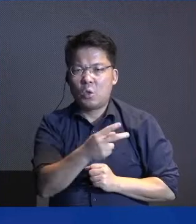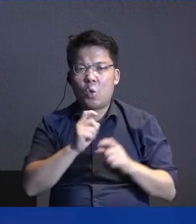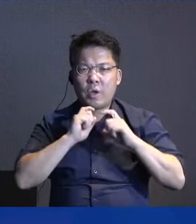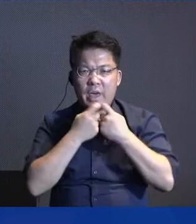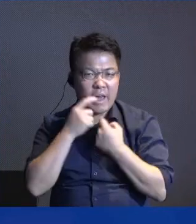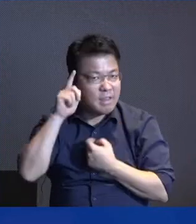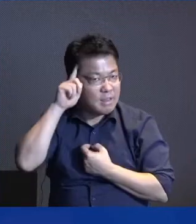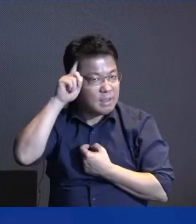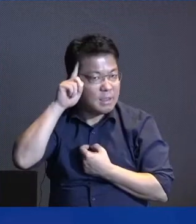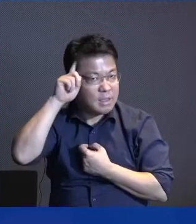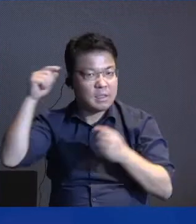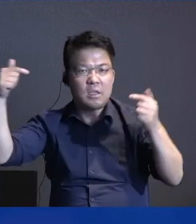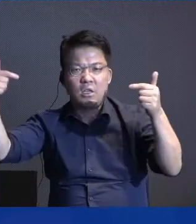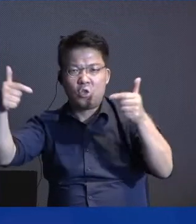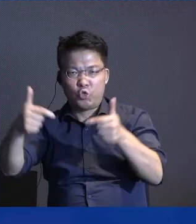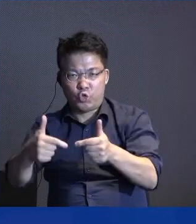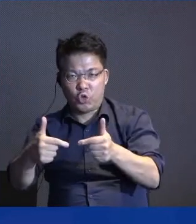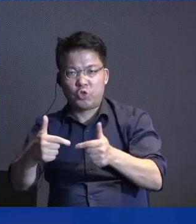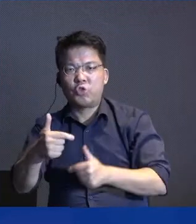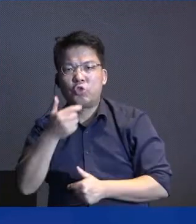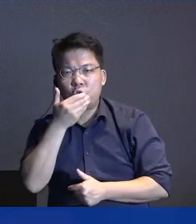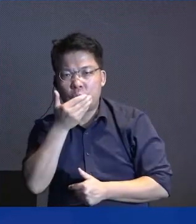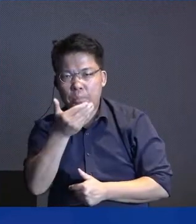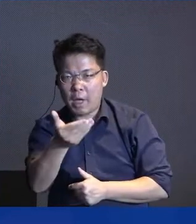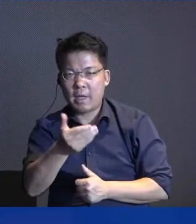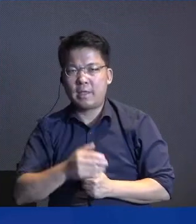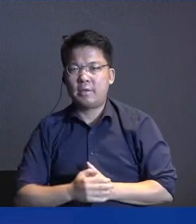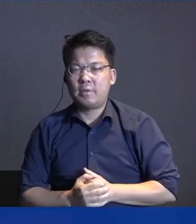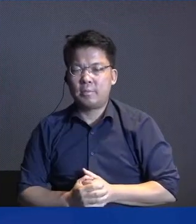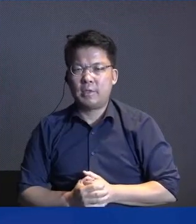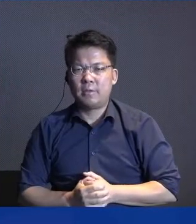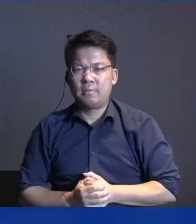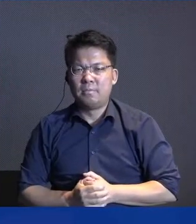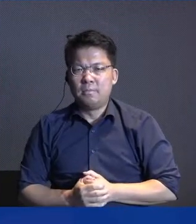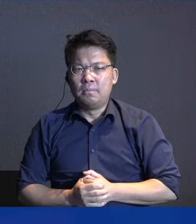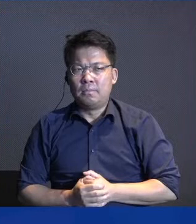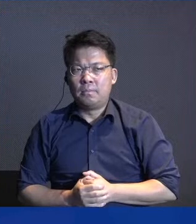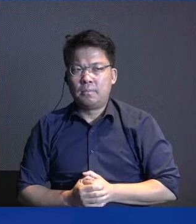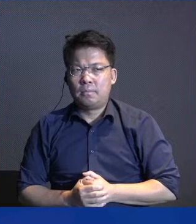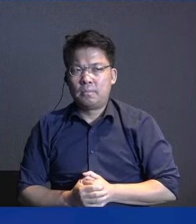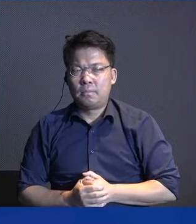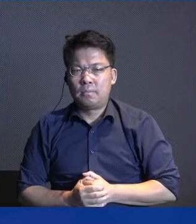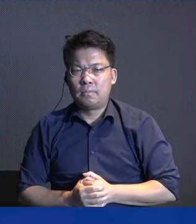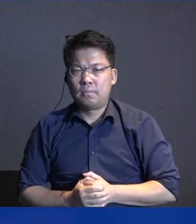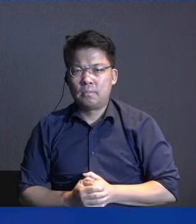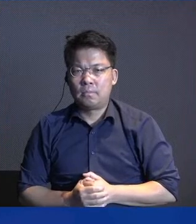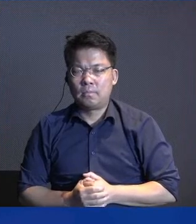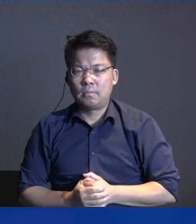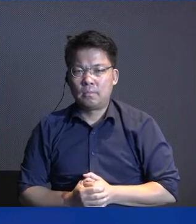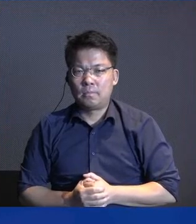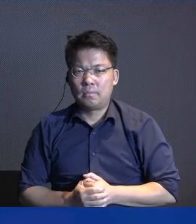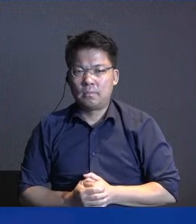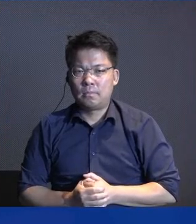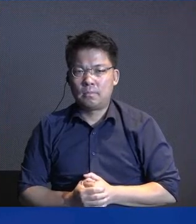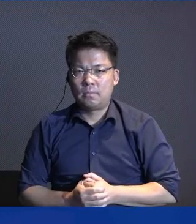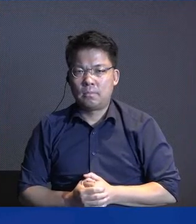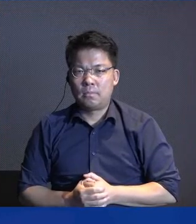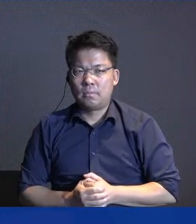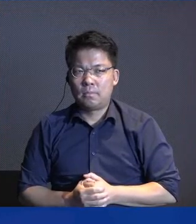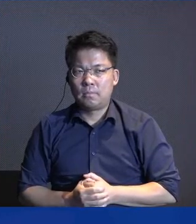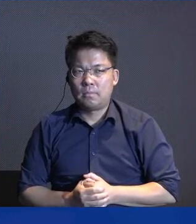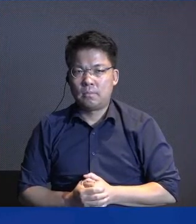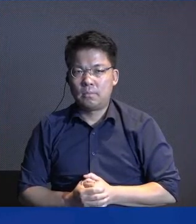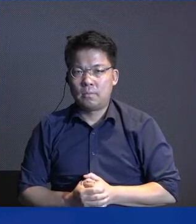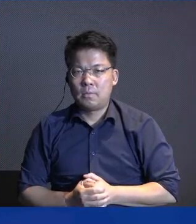Additionally, I also found when you consider the effect of individual institutions, the role of national government